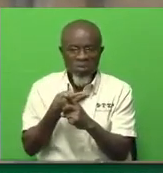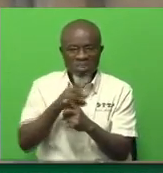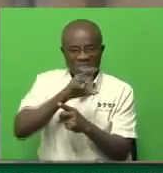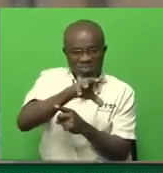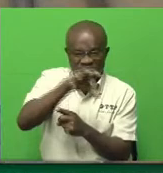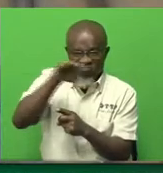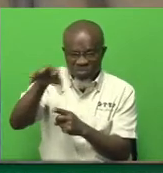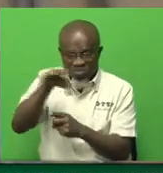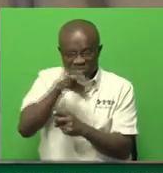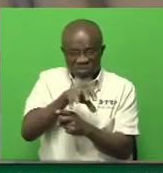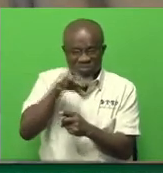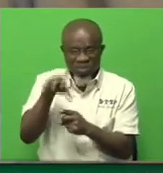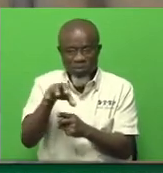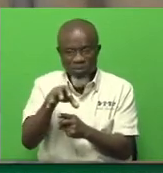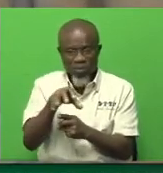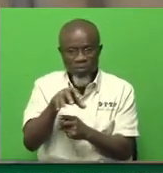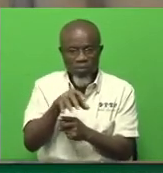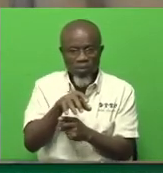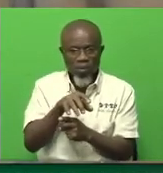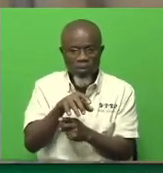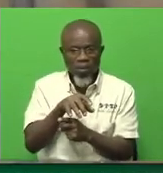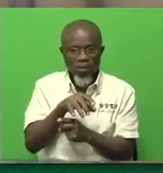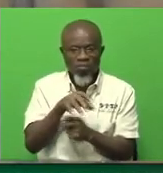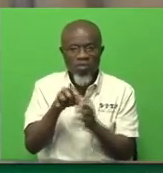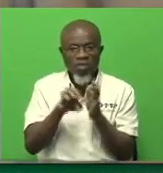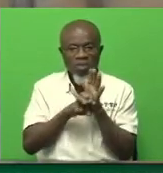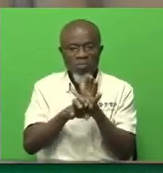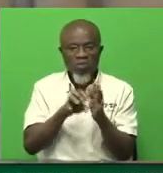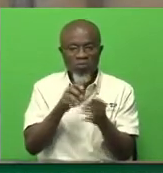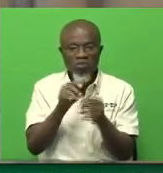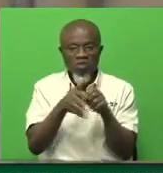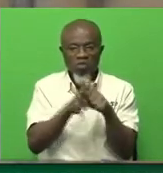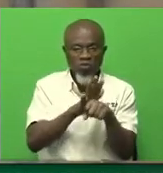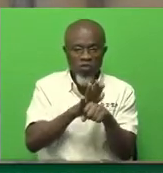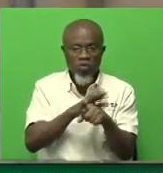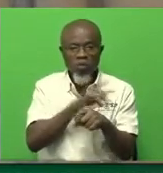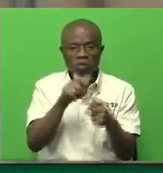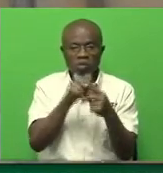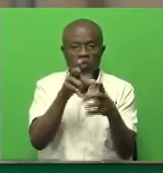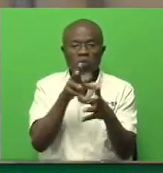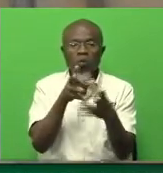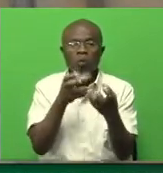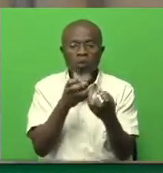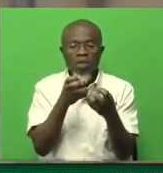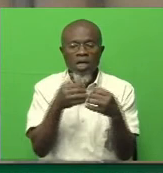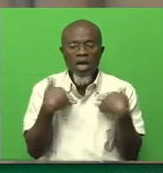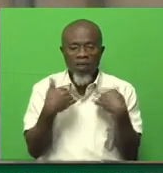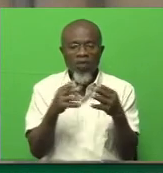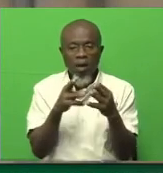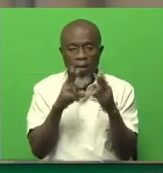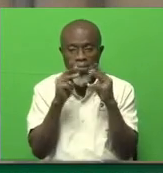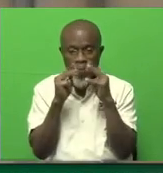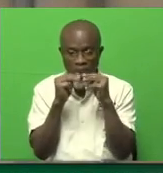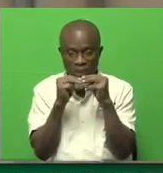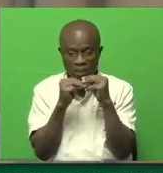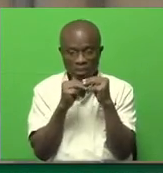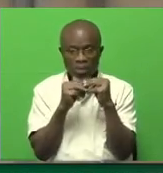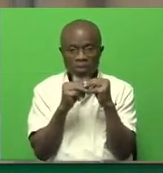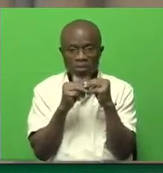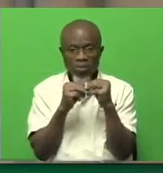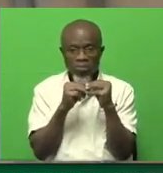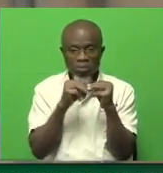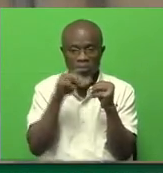can tell you during covid when you wanted to have a heads of department meeting I am in the ministry the CMOS in the ministry